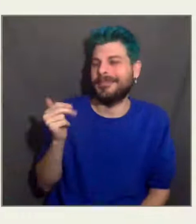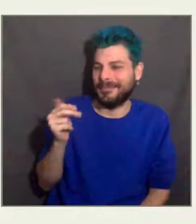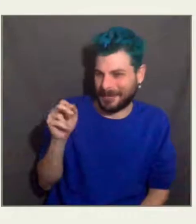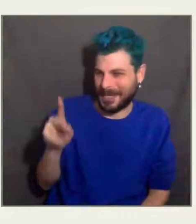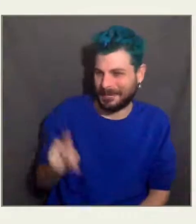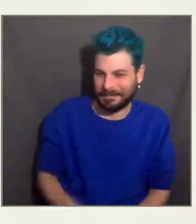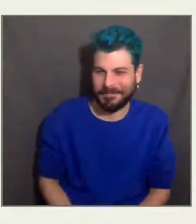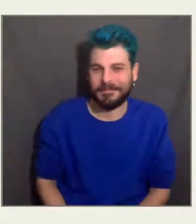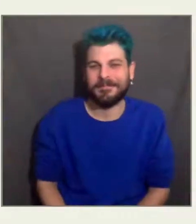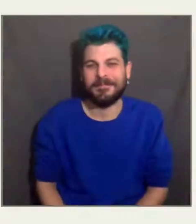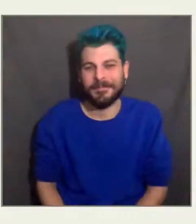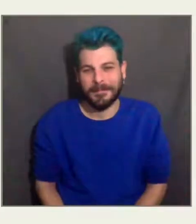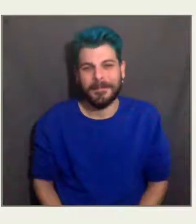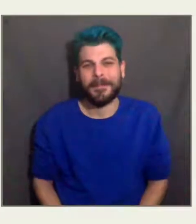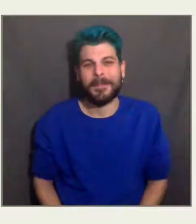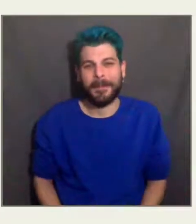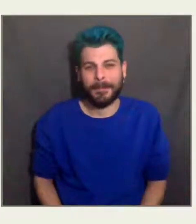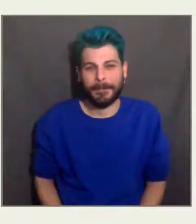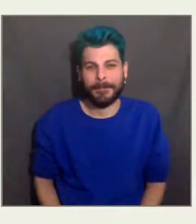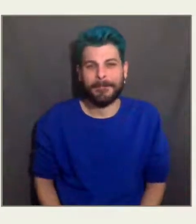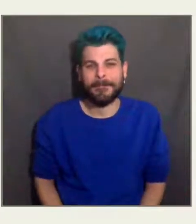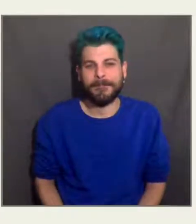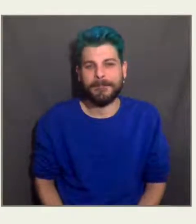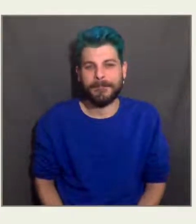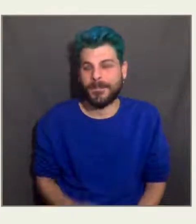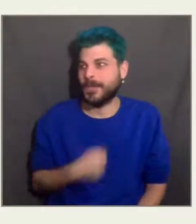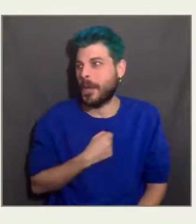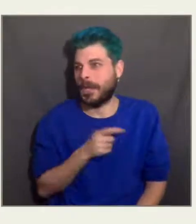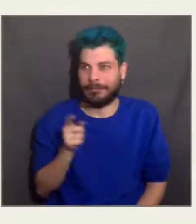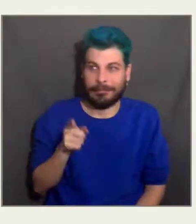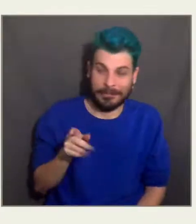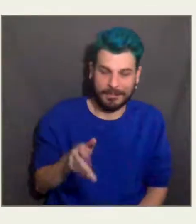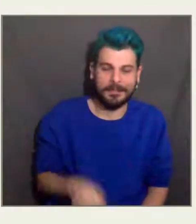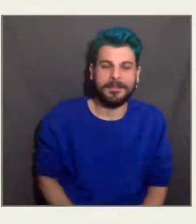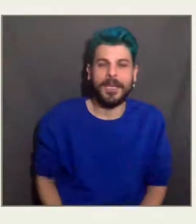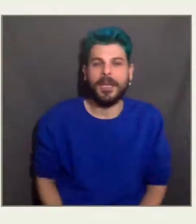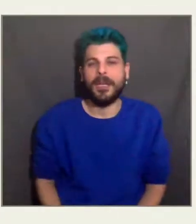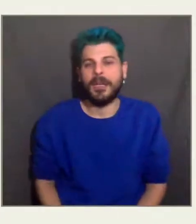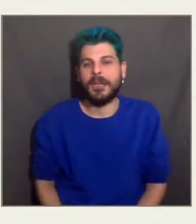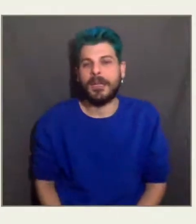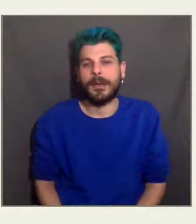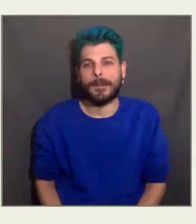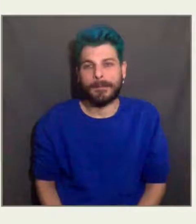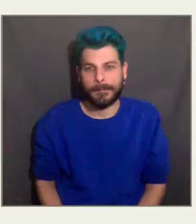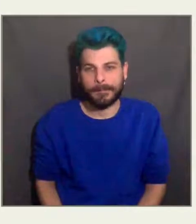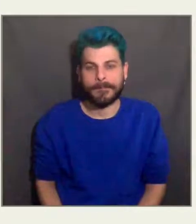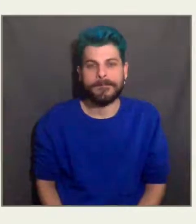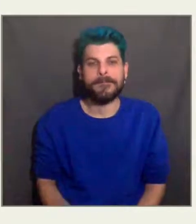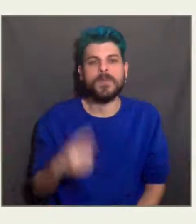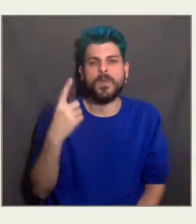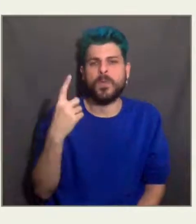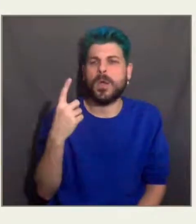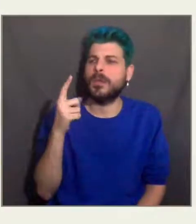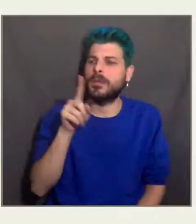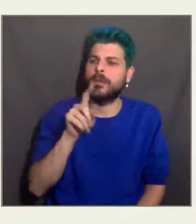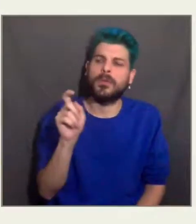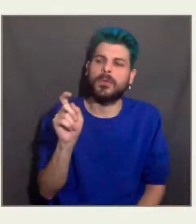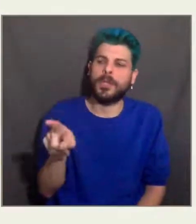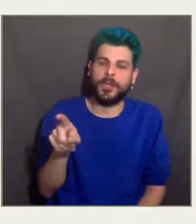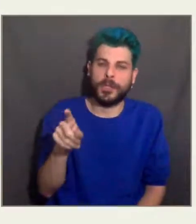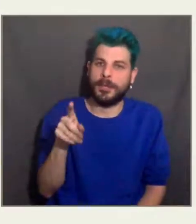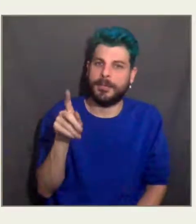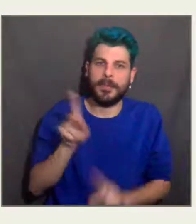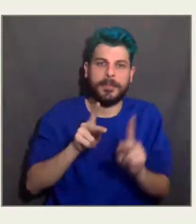There was a, sorry for the there was a question about the demand for housing in our